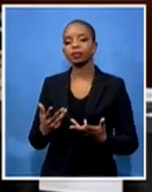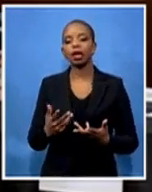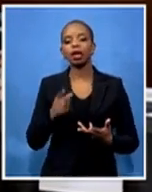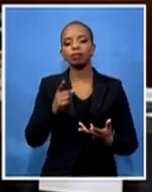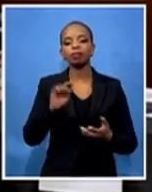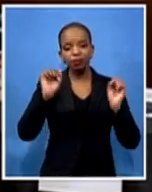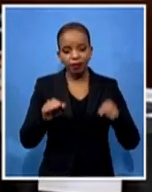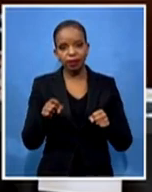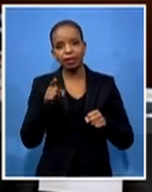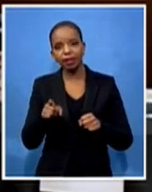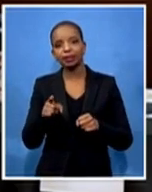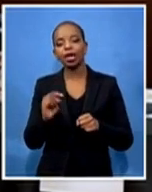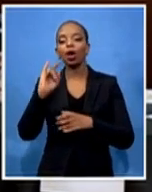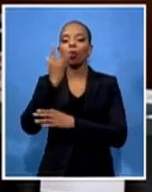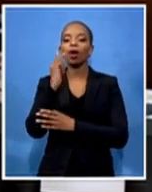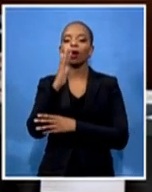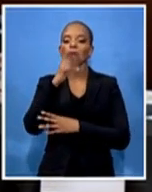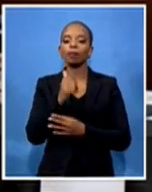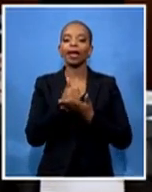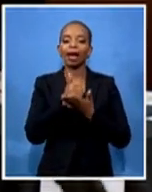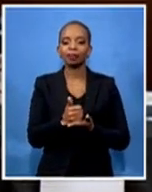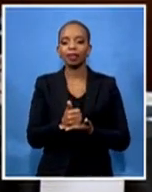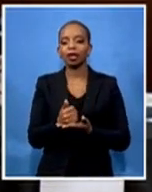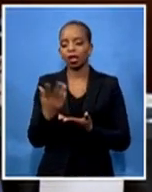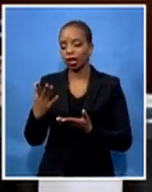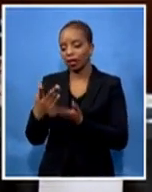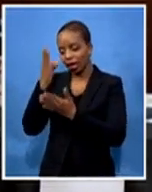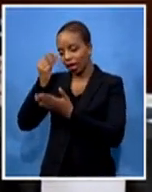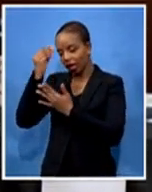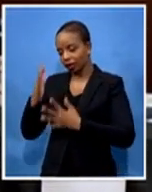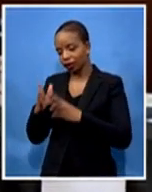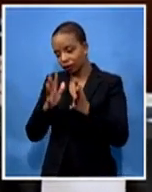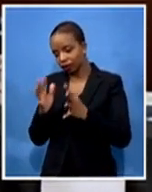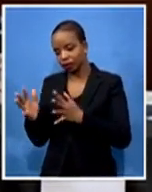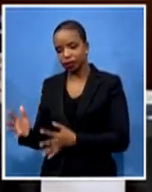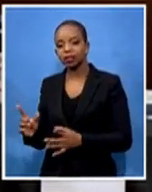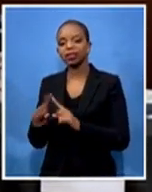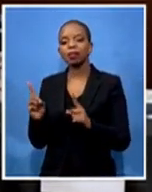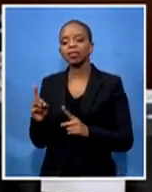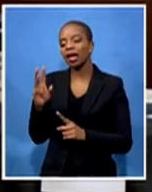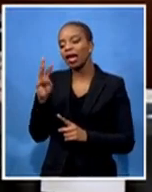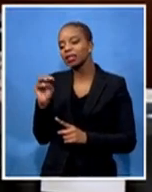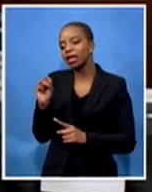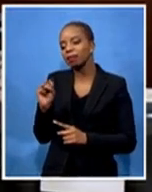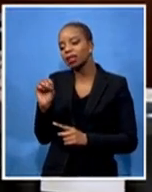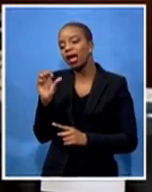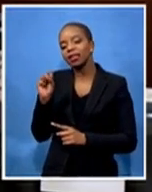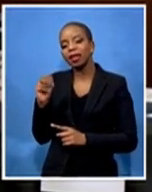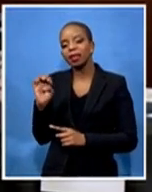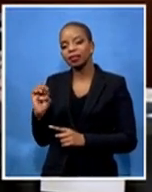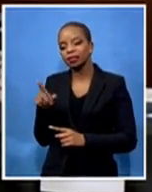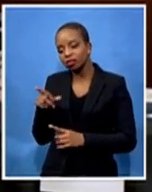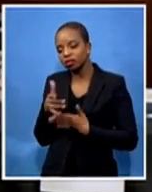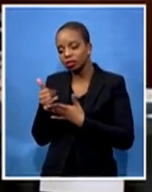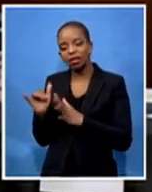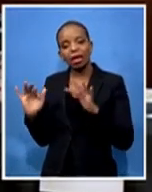of SMMEs, what assistance is this going to be to them? This program is fairly earmarked for our